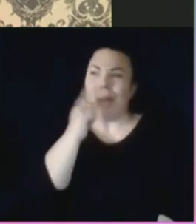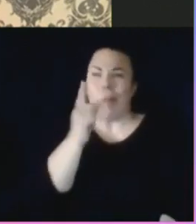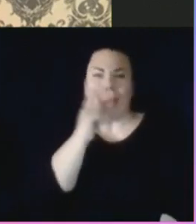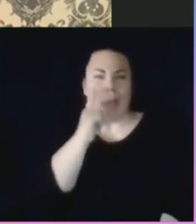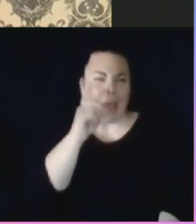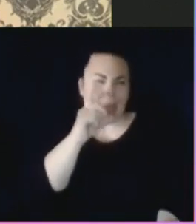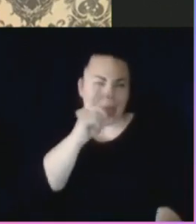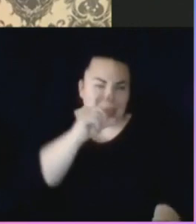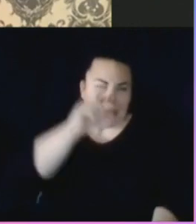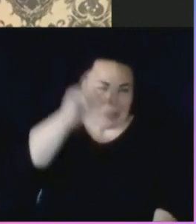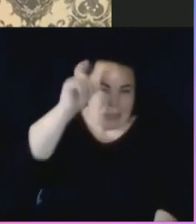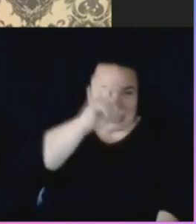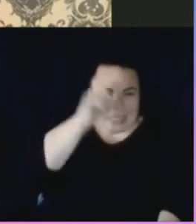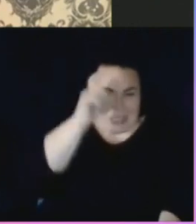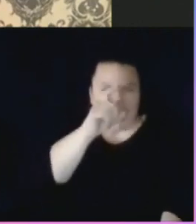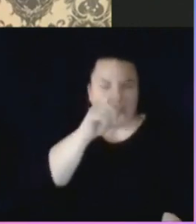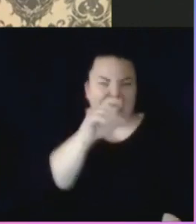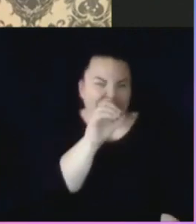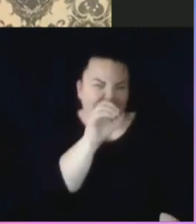much fun. And